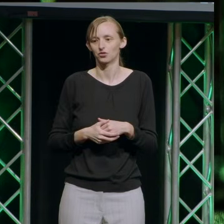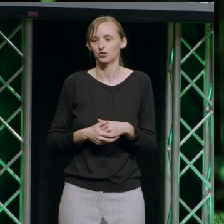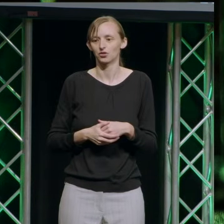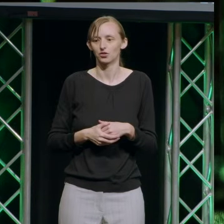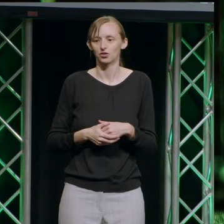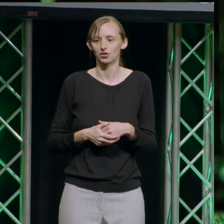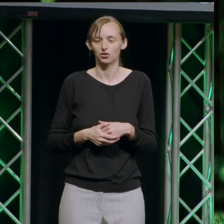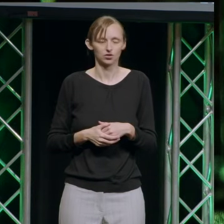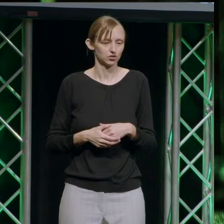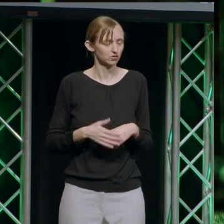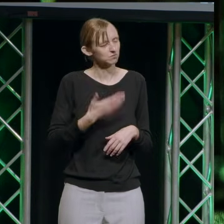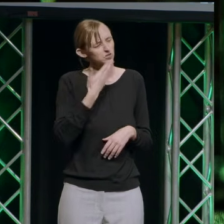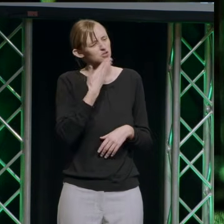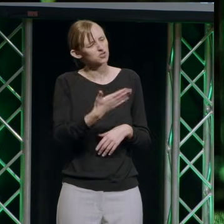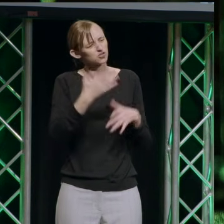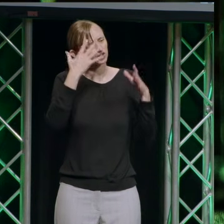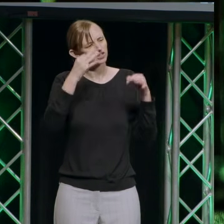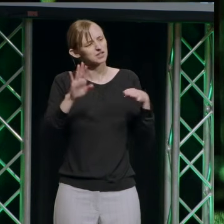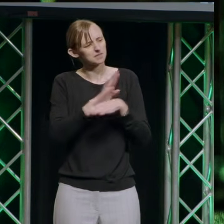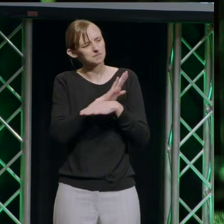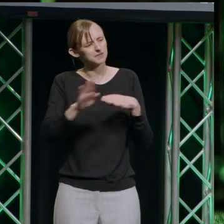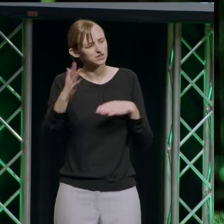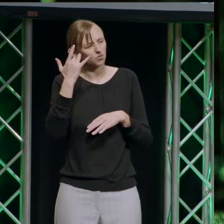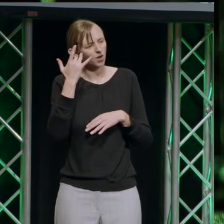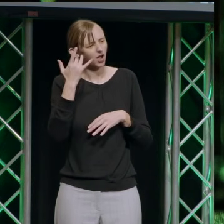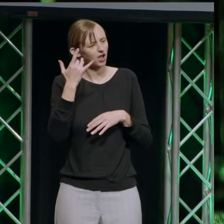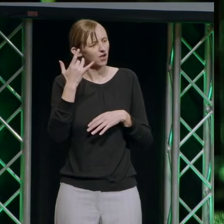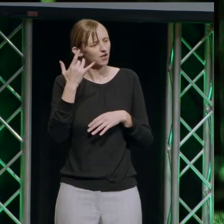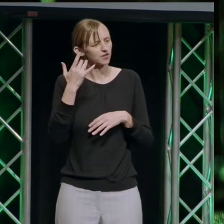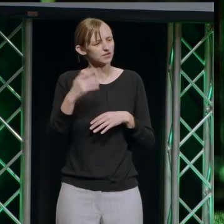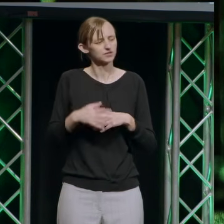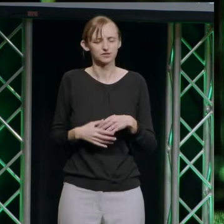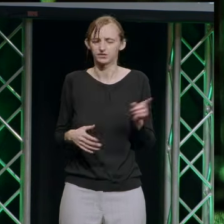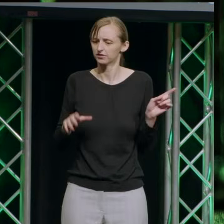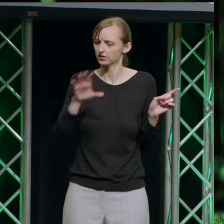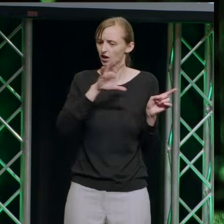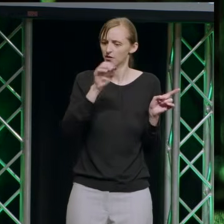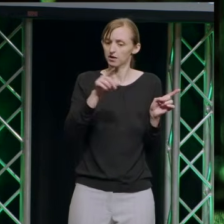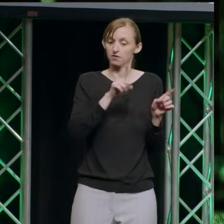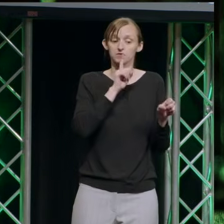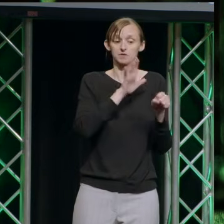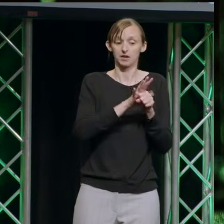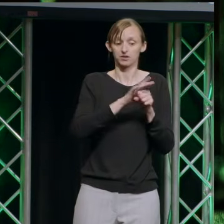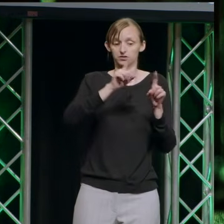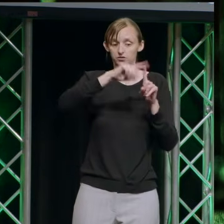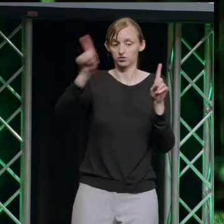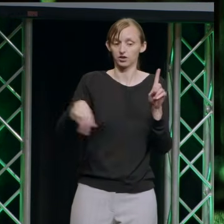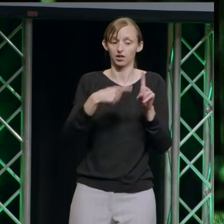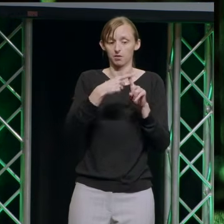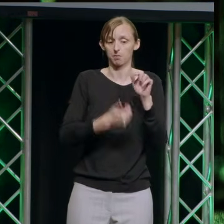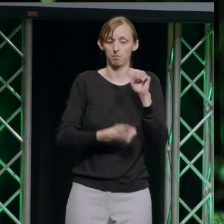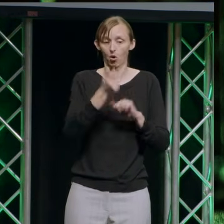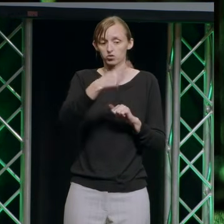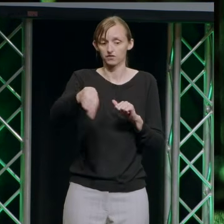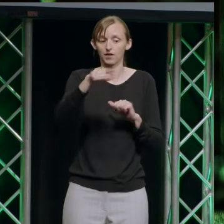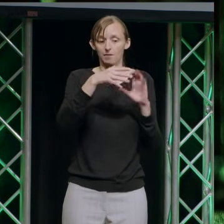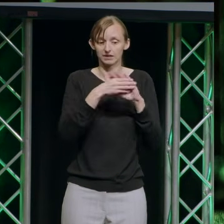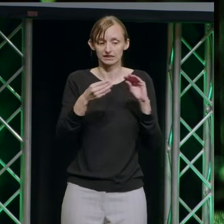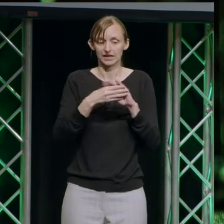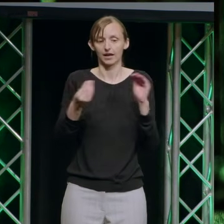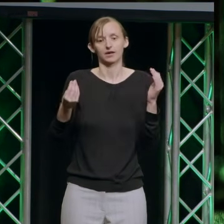Why would it be a good business decision? What makes it that? It's just that brands have committed to circularity. Majority of them have said